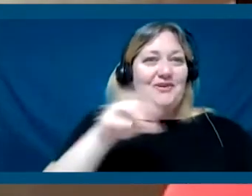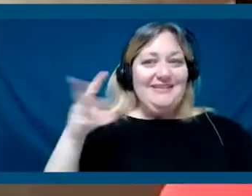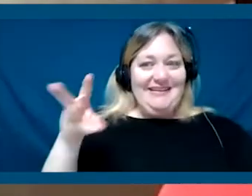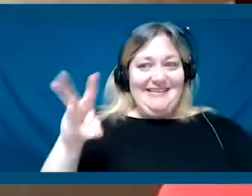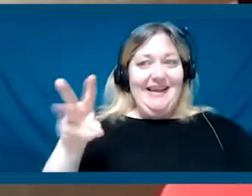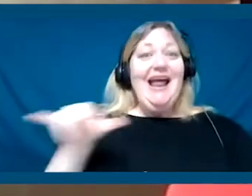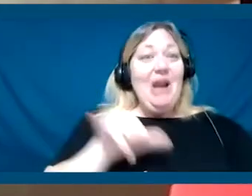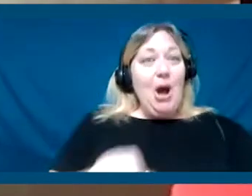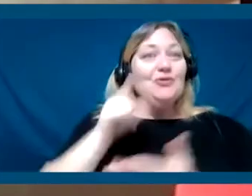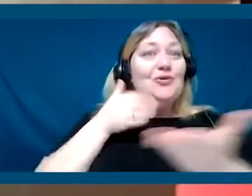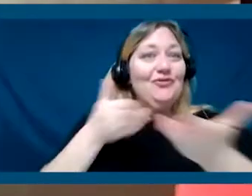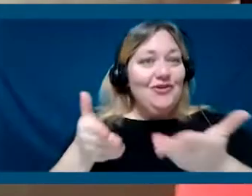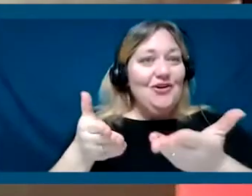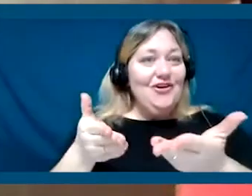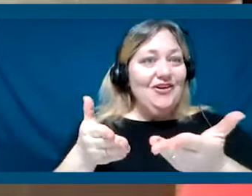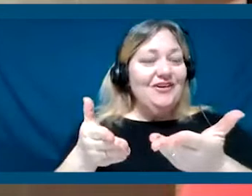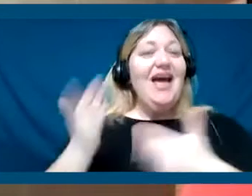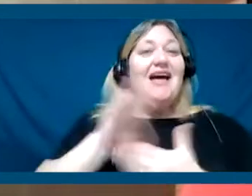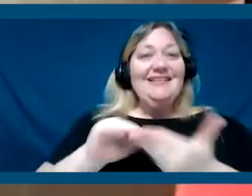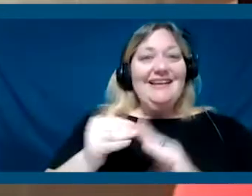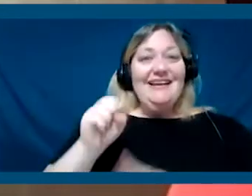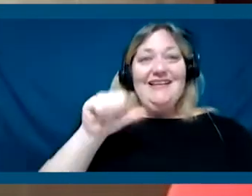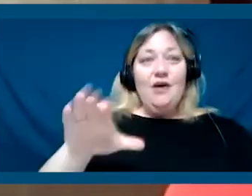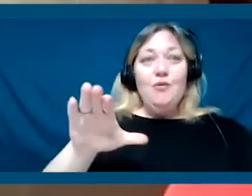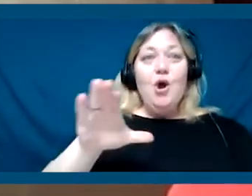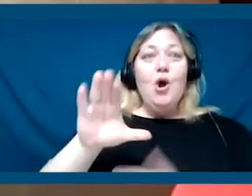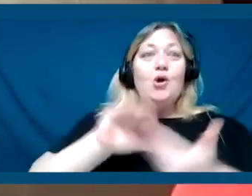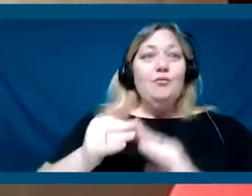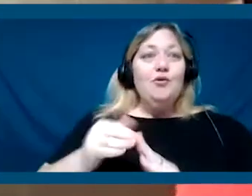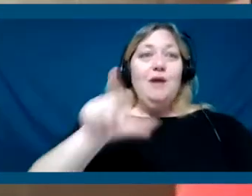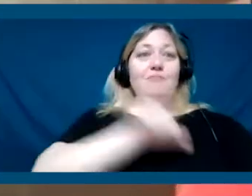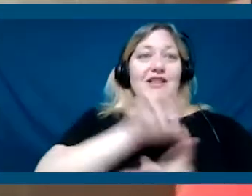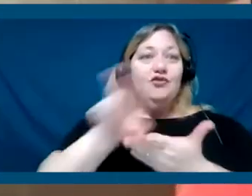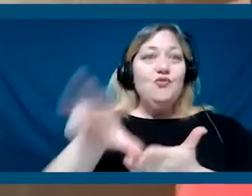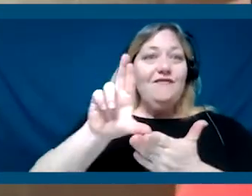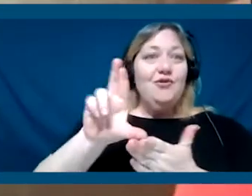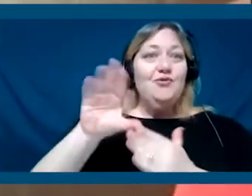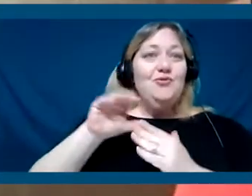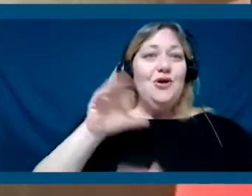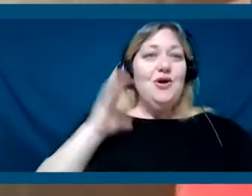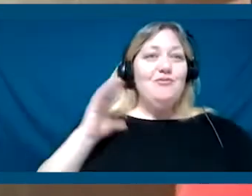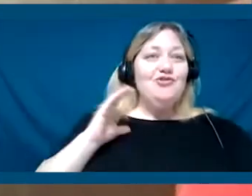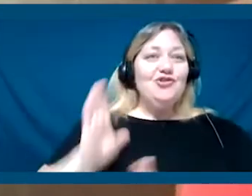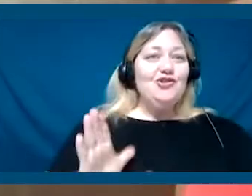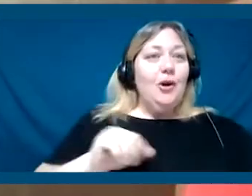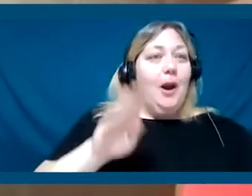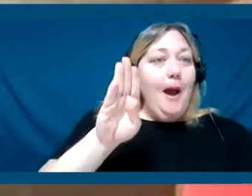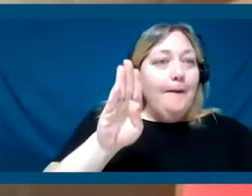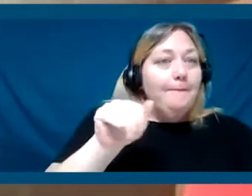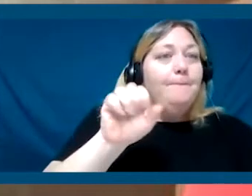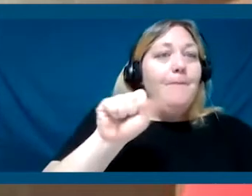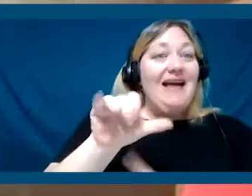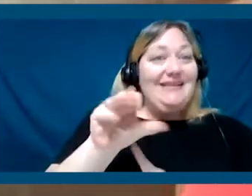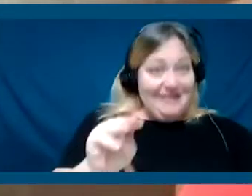and also served as a City of Sacramento Community Police Review Commissioner. Bassem is passionate